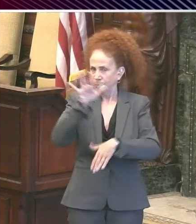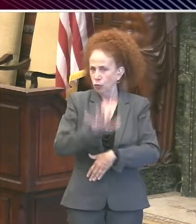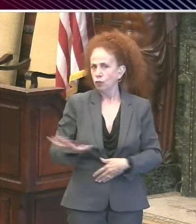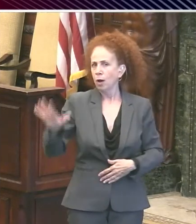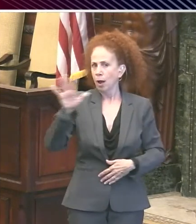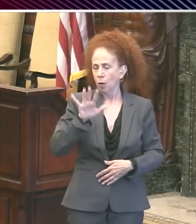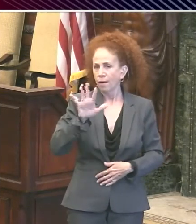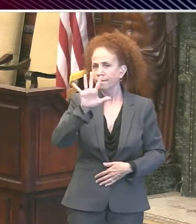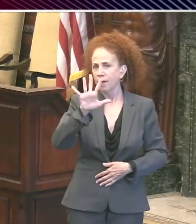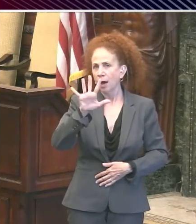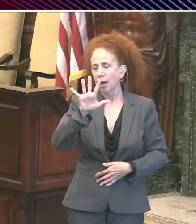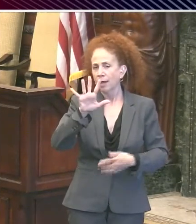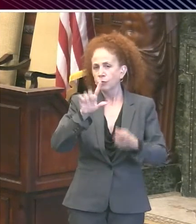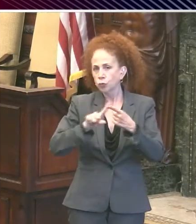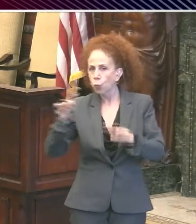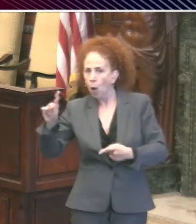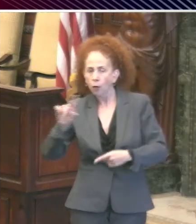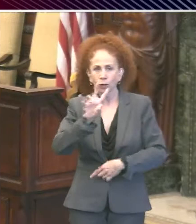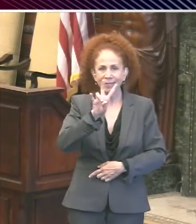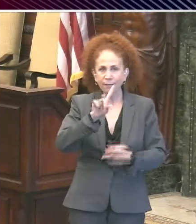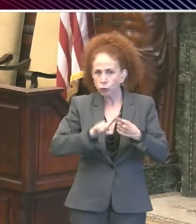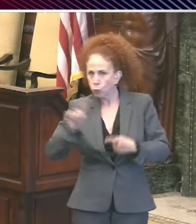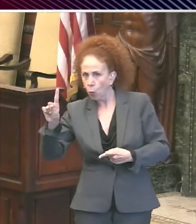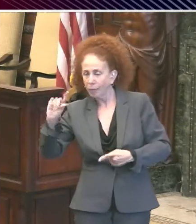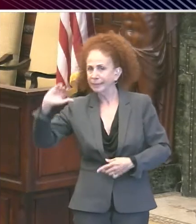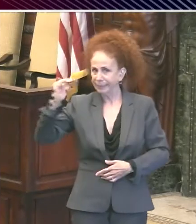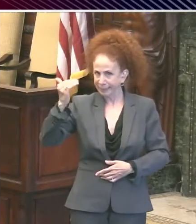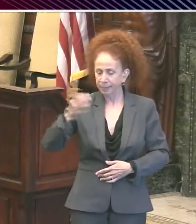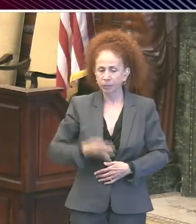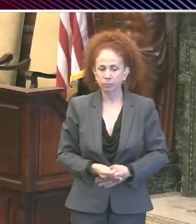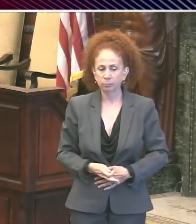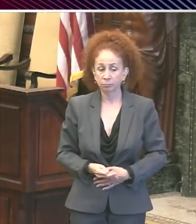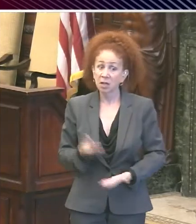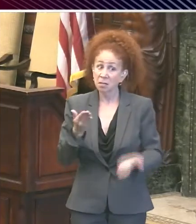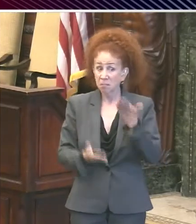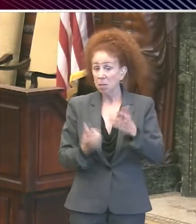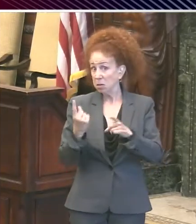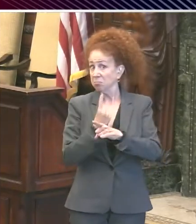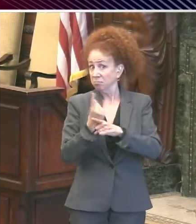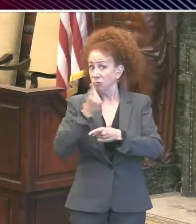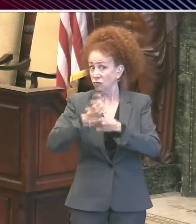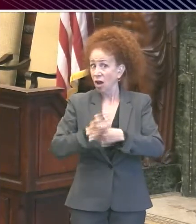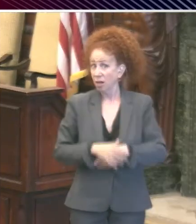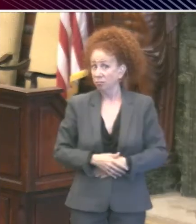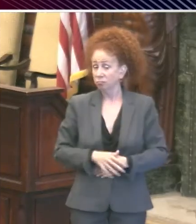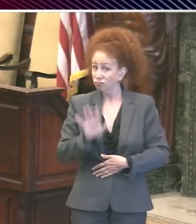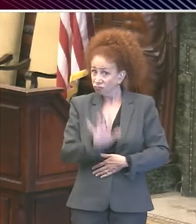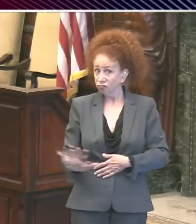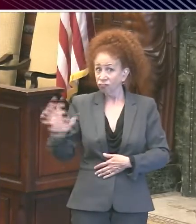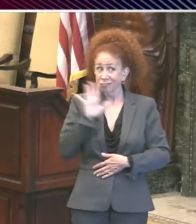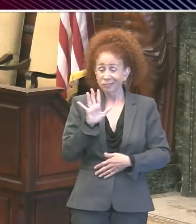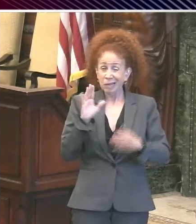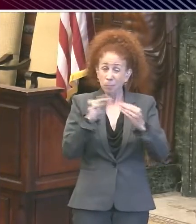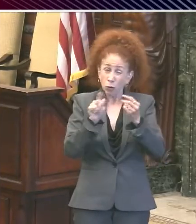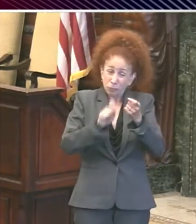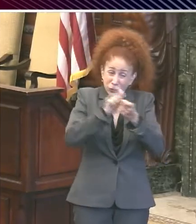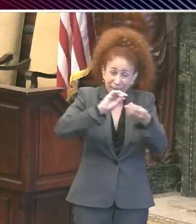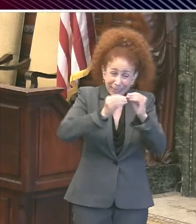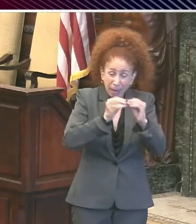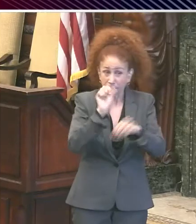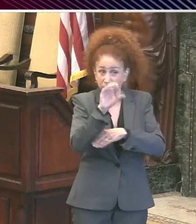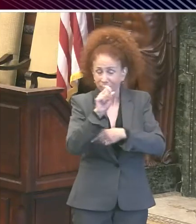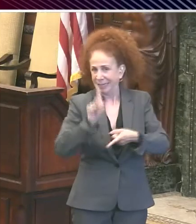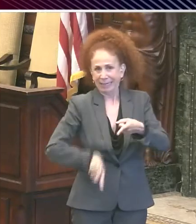around 5 to 1 to 7 to 1. And that may not be far off, but I couldn't give you a more precise estimate than